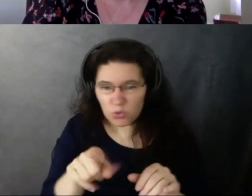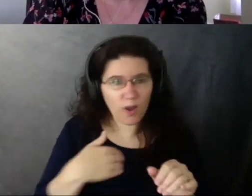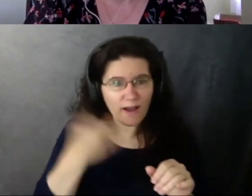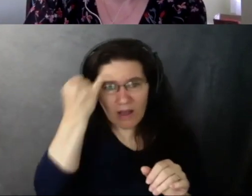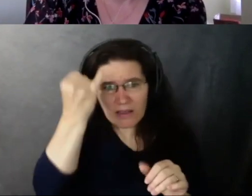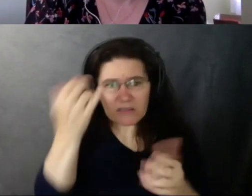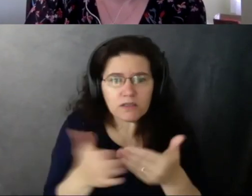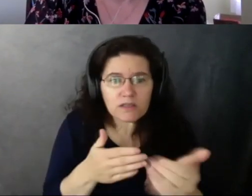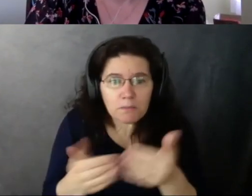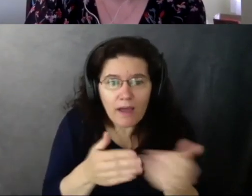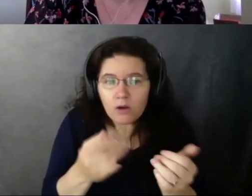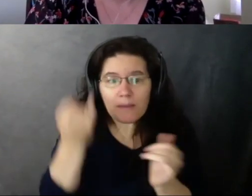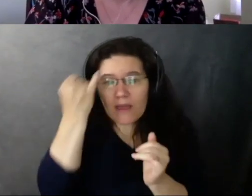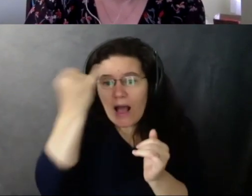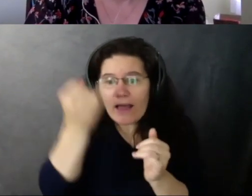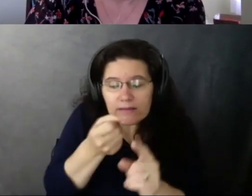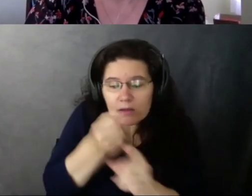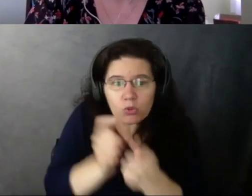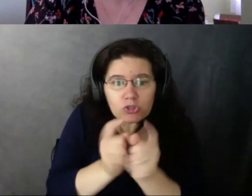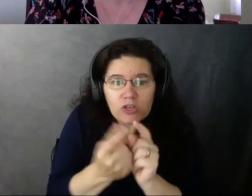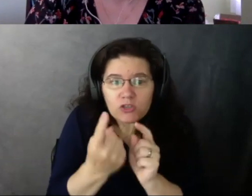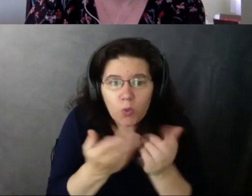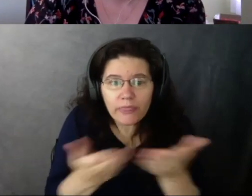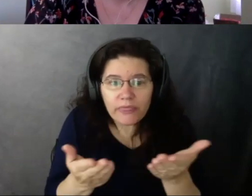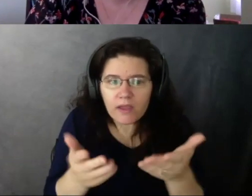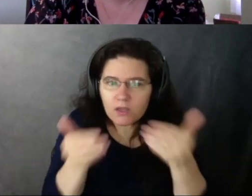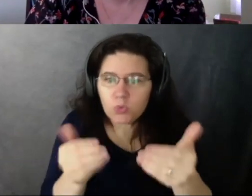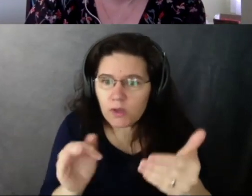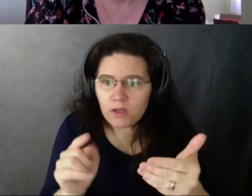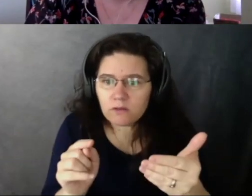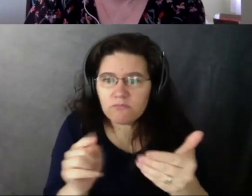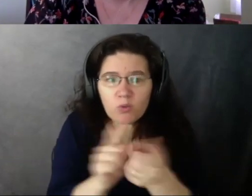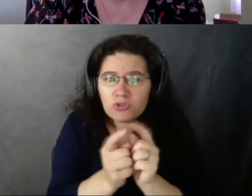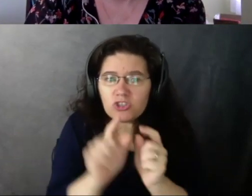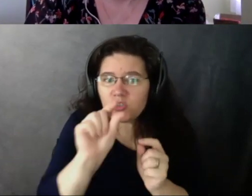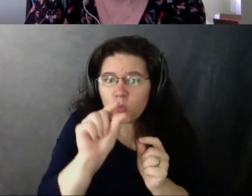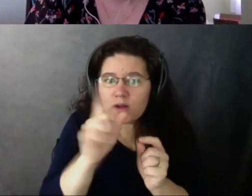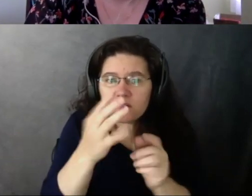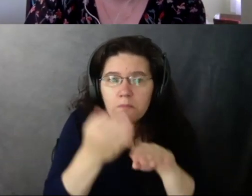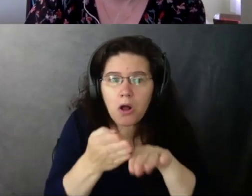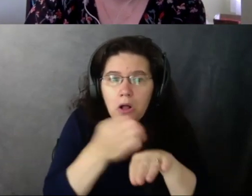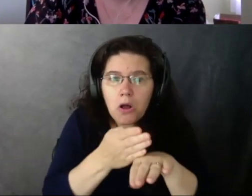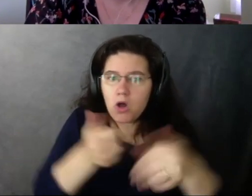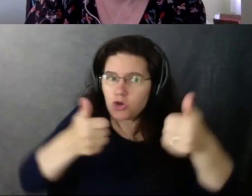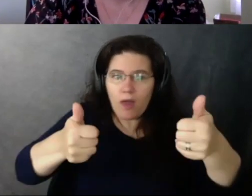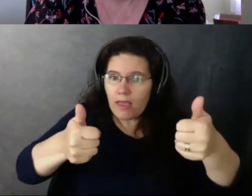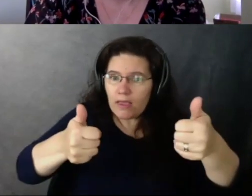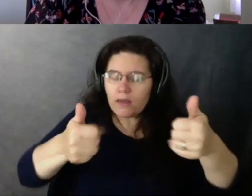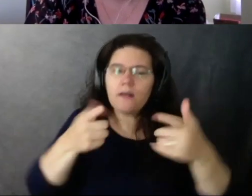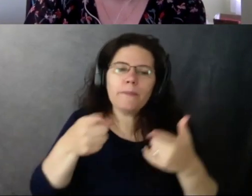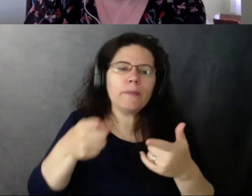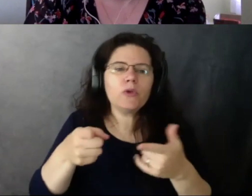change one thing, then I would appreciate go through it. So if you are exchange student and you went